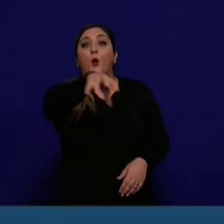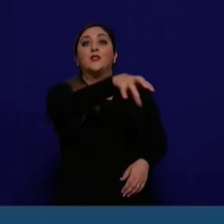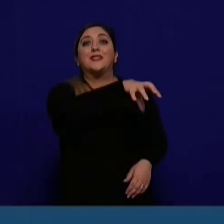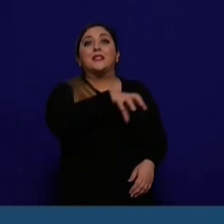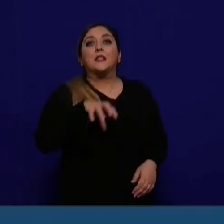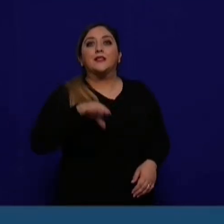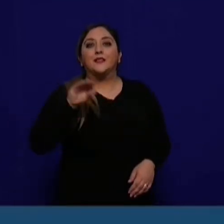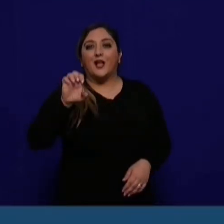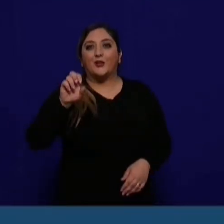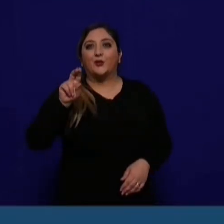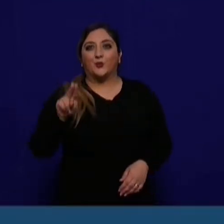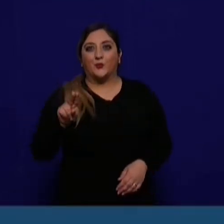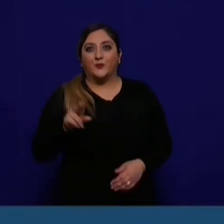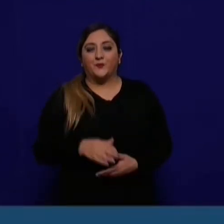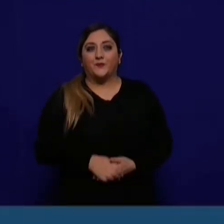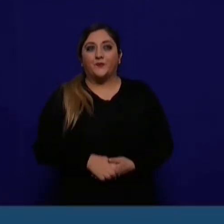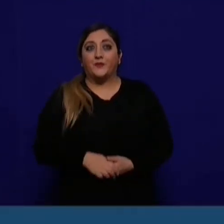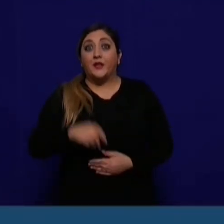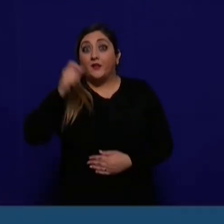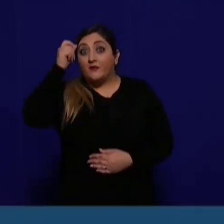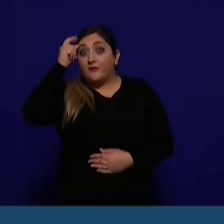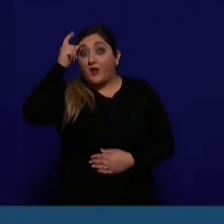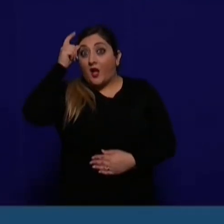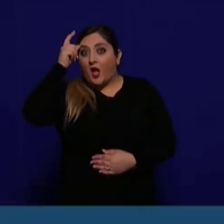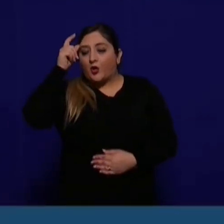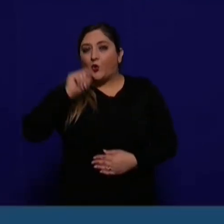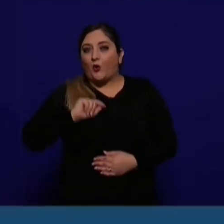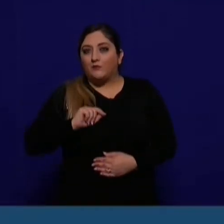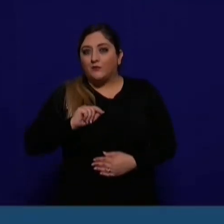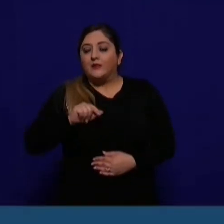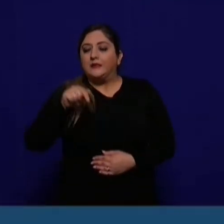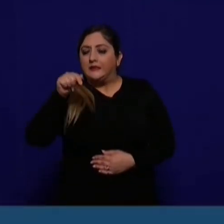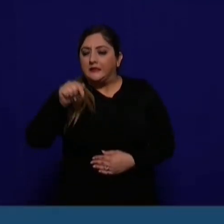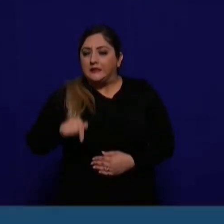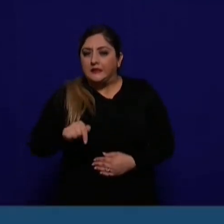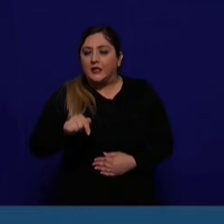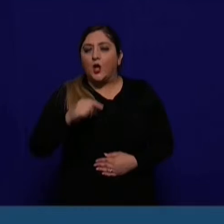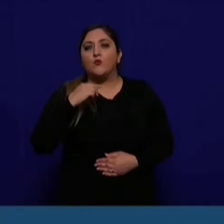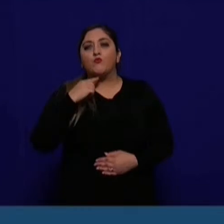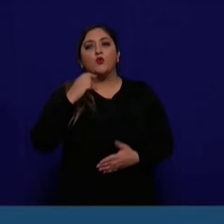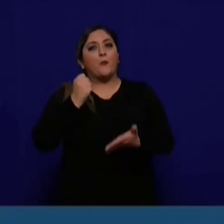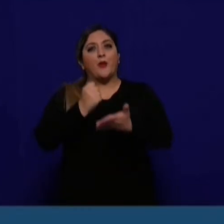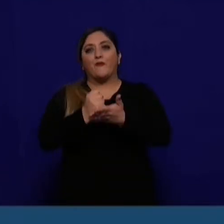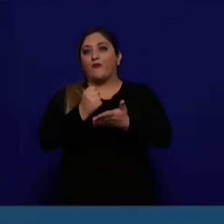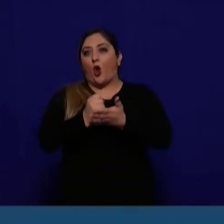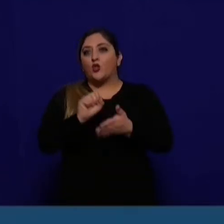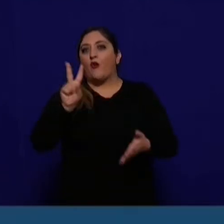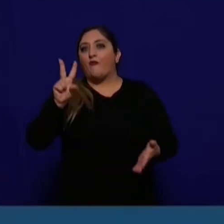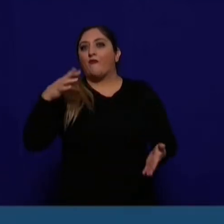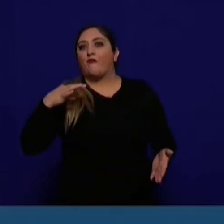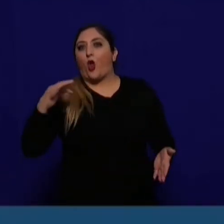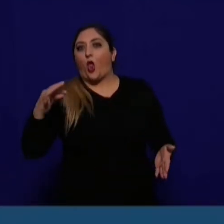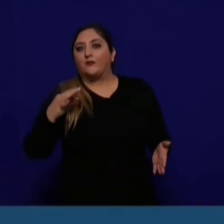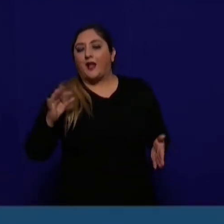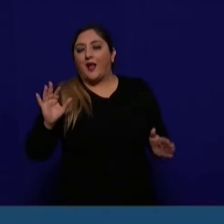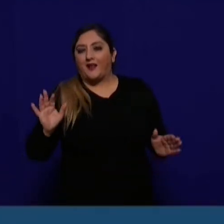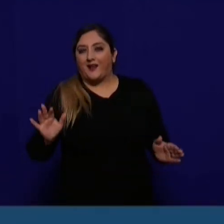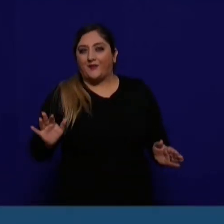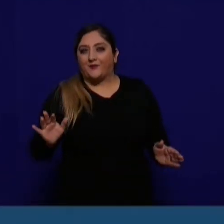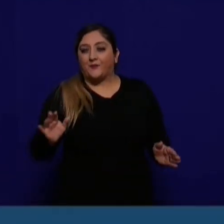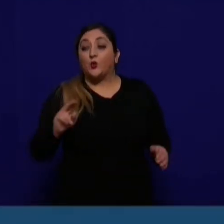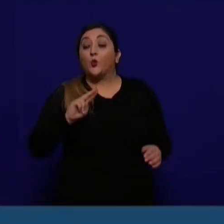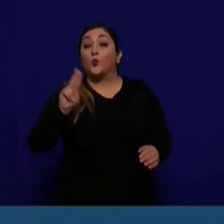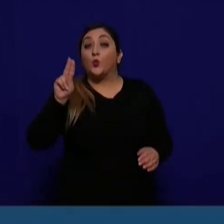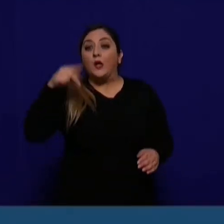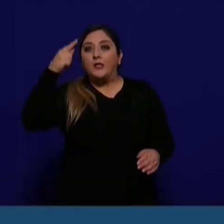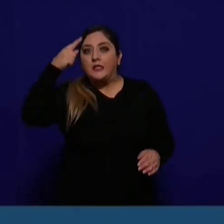Infakkarkom ukoll li dan huwa kollox konfidenzjali, hija volontarja. Malta wkoll għadna kemm għaddejna l-leġiżlazzjoni biex